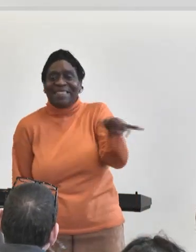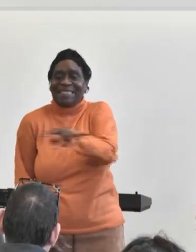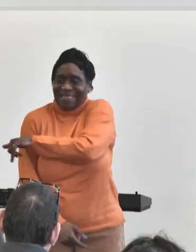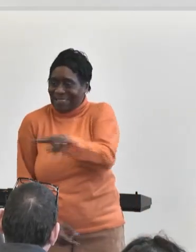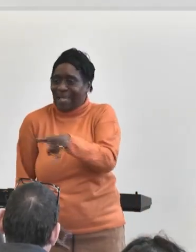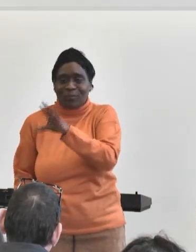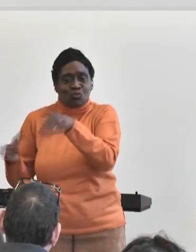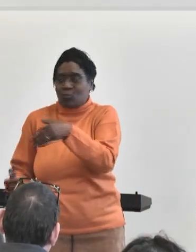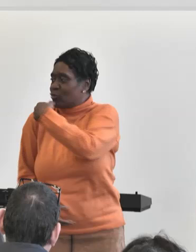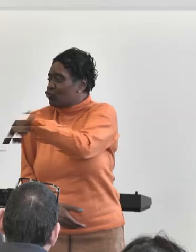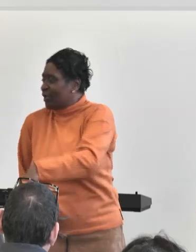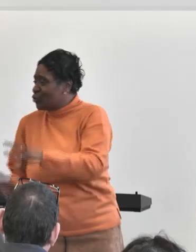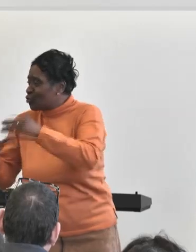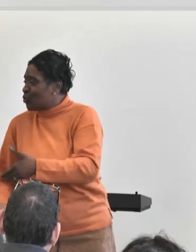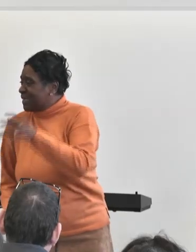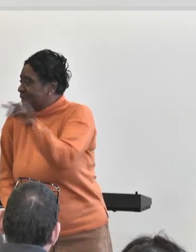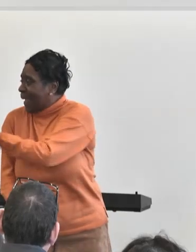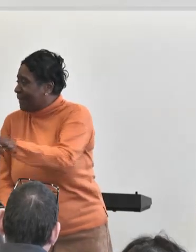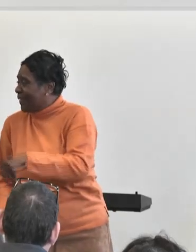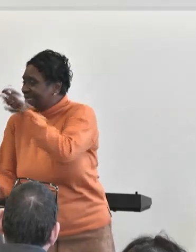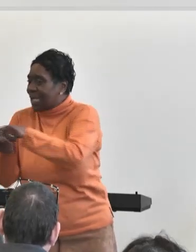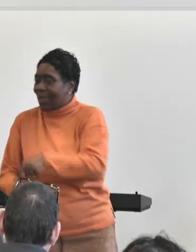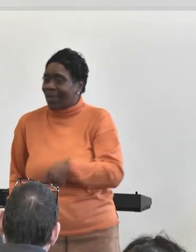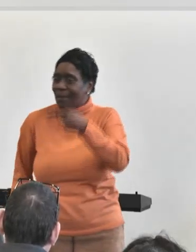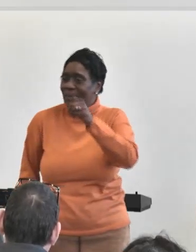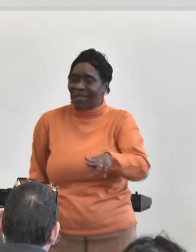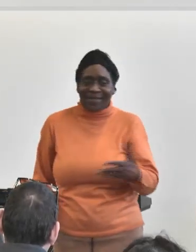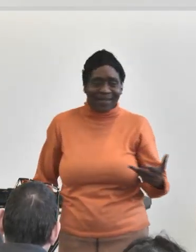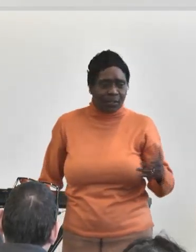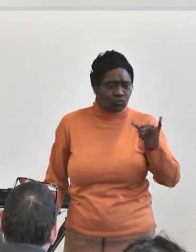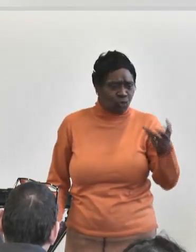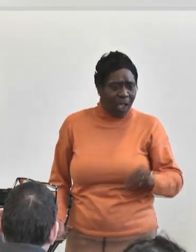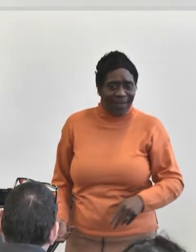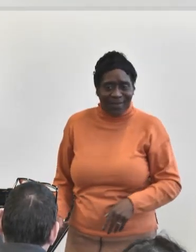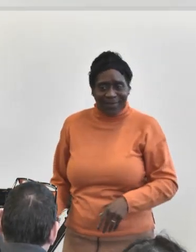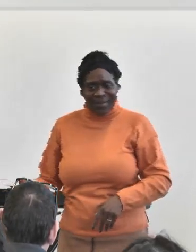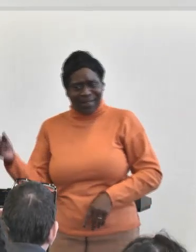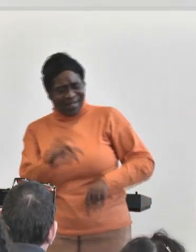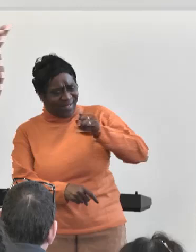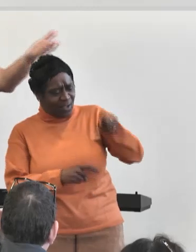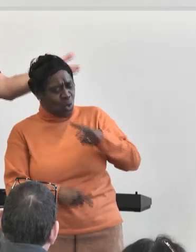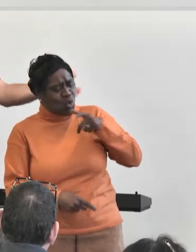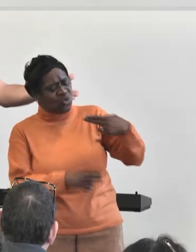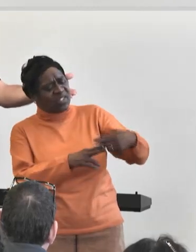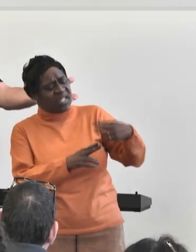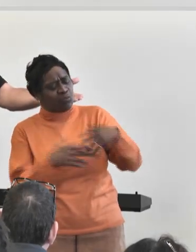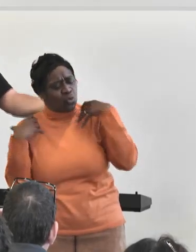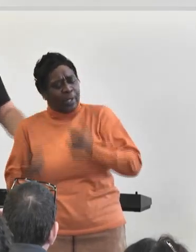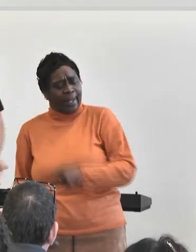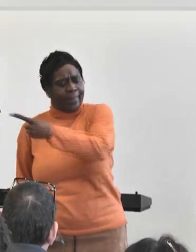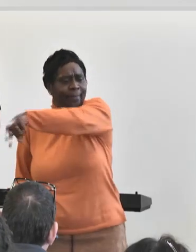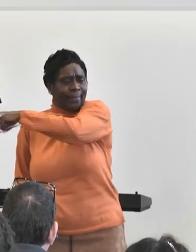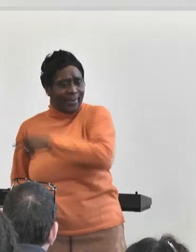what this group did. Y eso fue lo que pasó en este grupo. Hey, Peter, John, Pedro y Juan, by whose name did you heal them? ¿Con